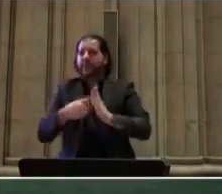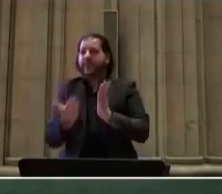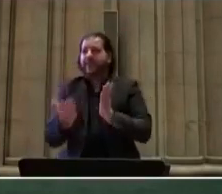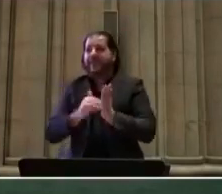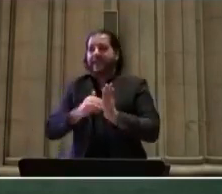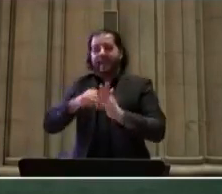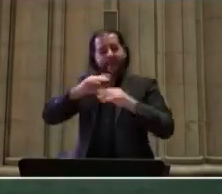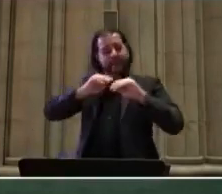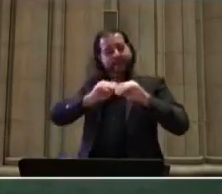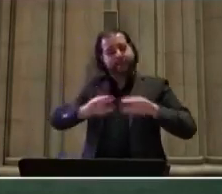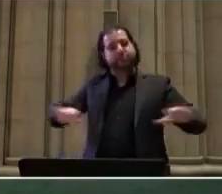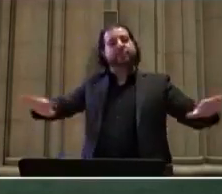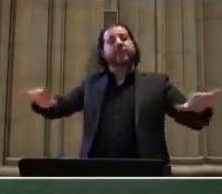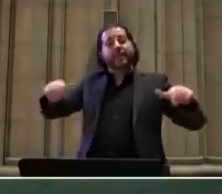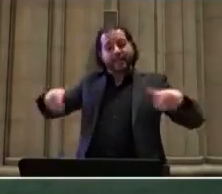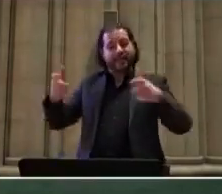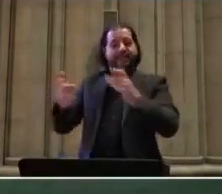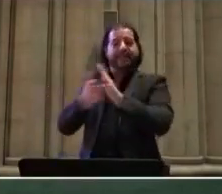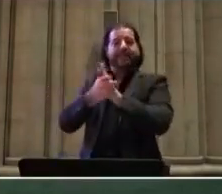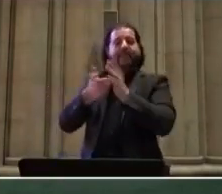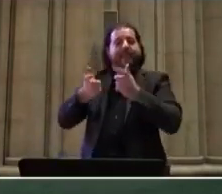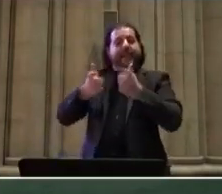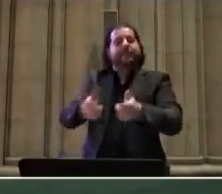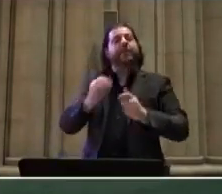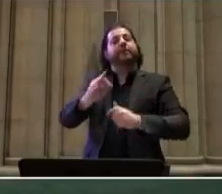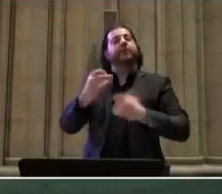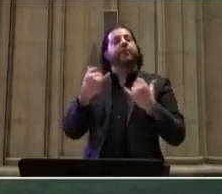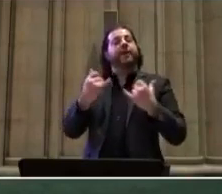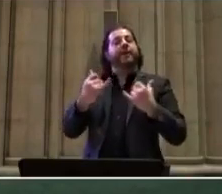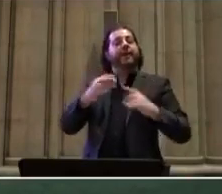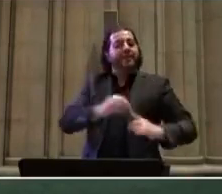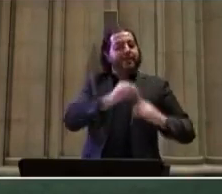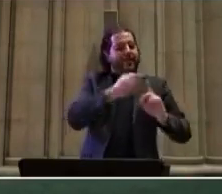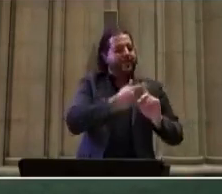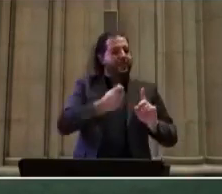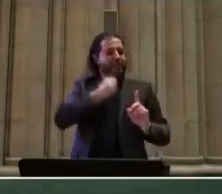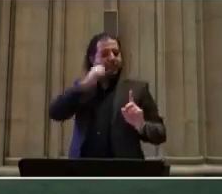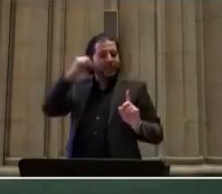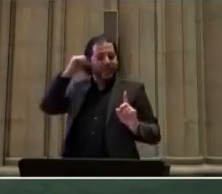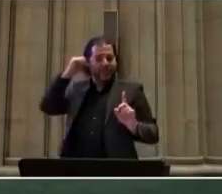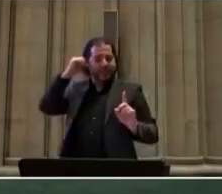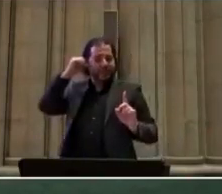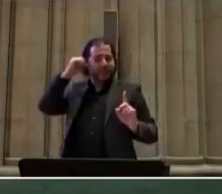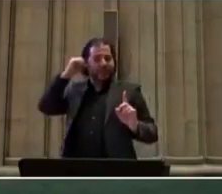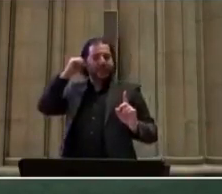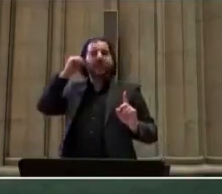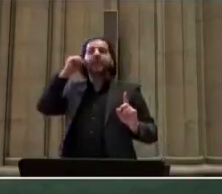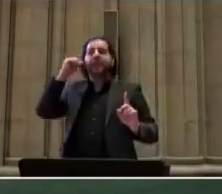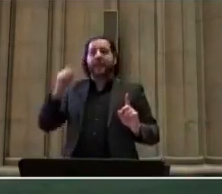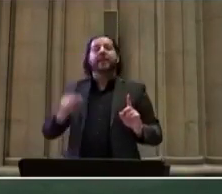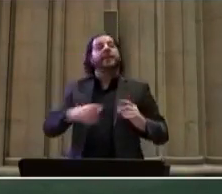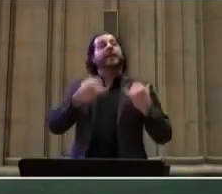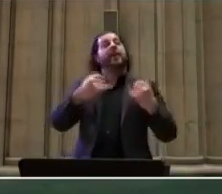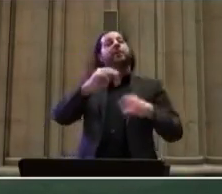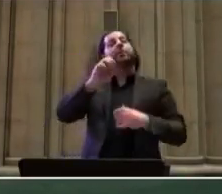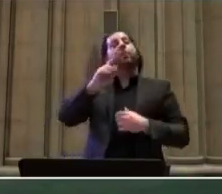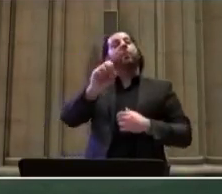all. This gift of today is unique from yesterday, unattainable come the morrow. Hence,